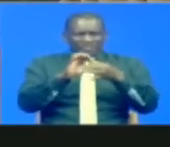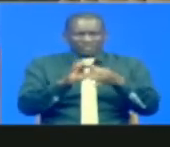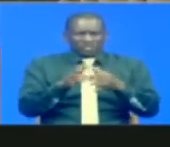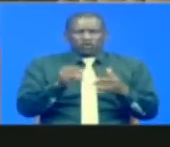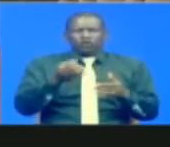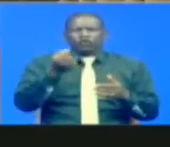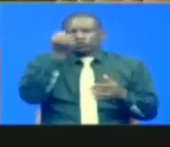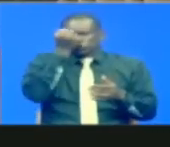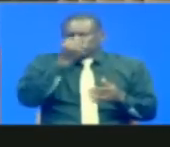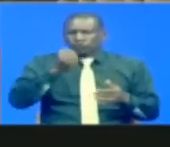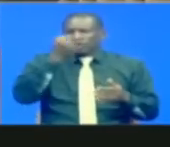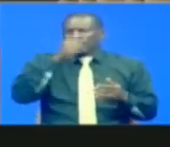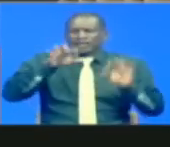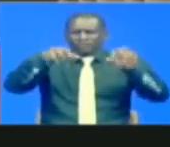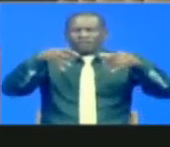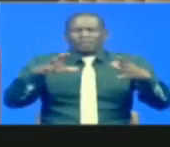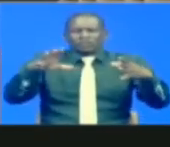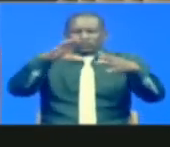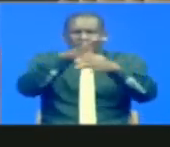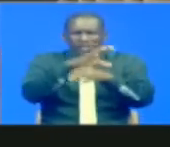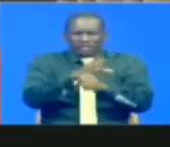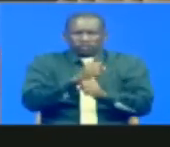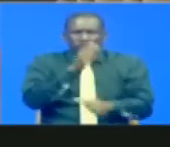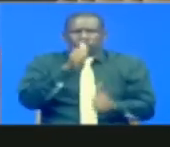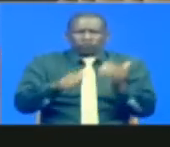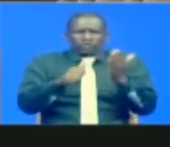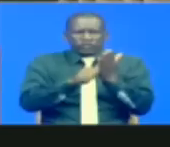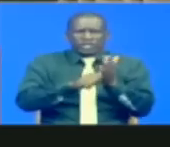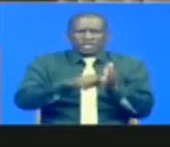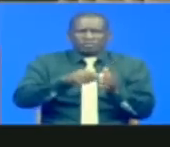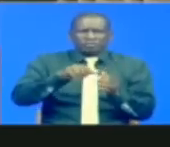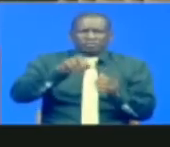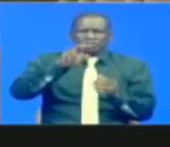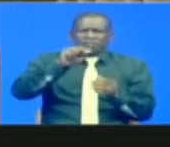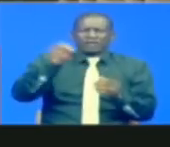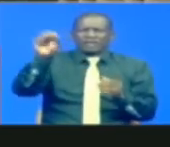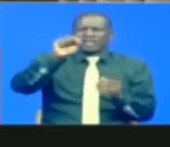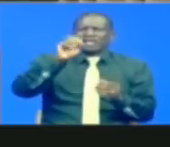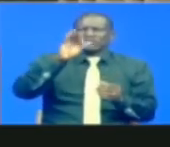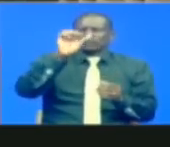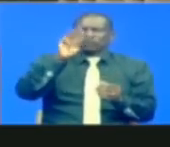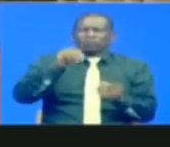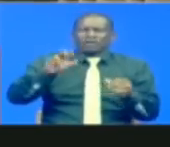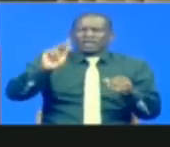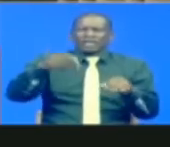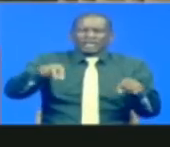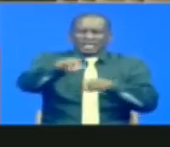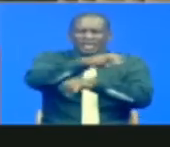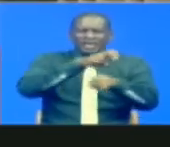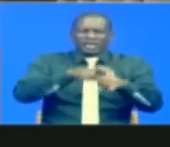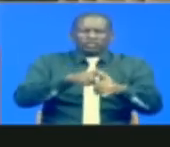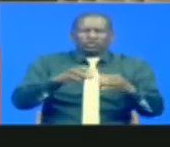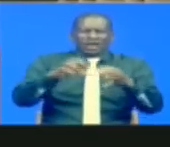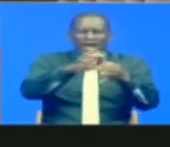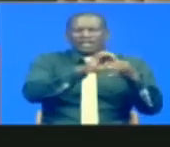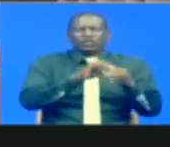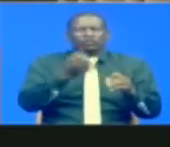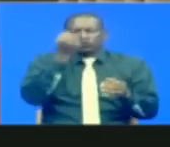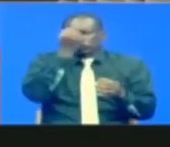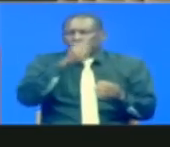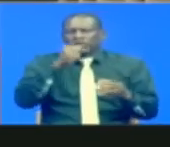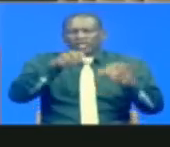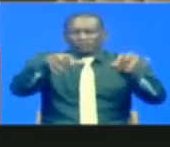sugarcane farmers organization that we call NASFO, Kenya National Alliance of Sugarcane Farmers